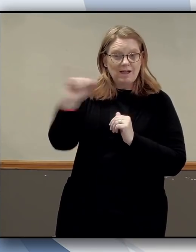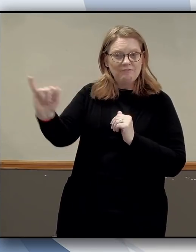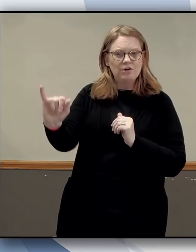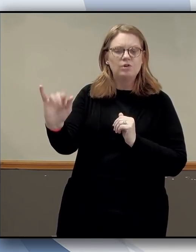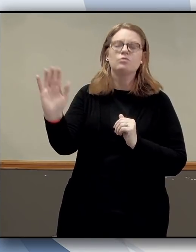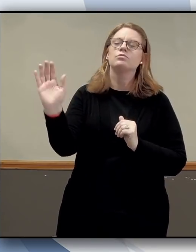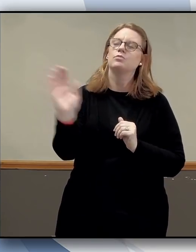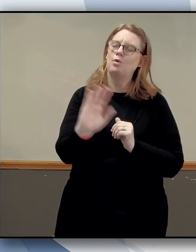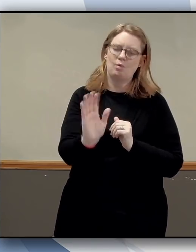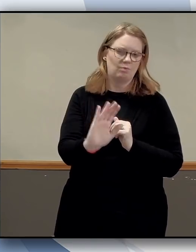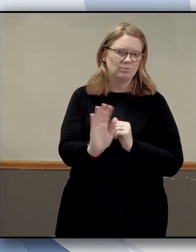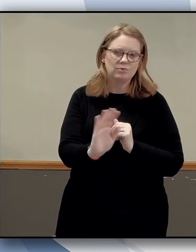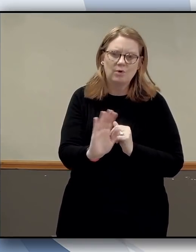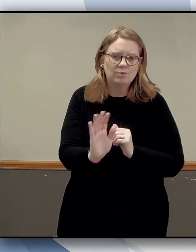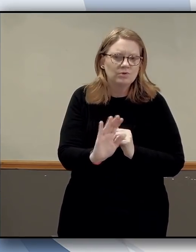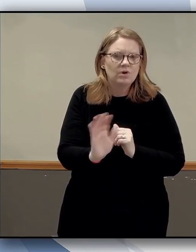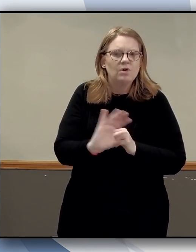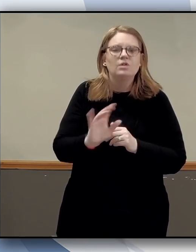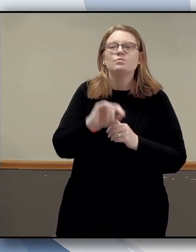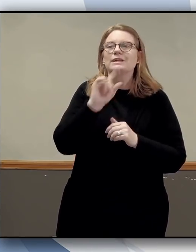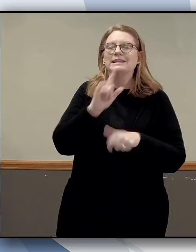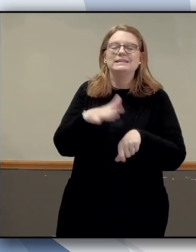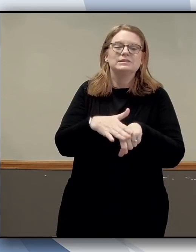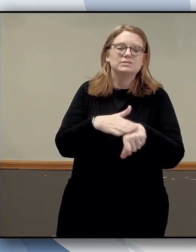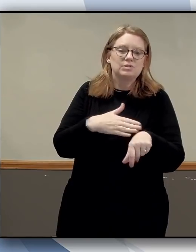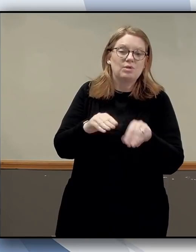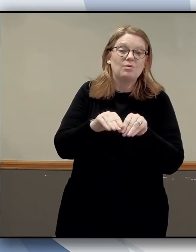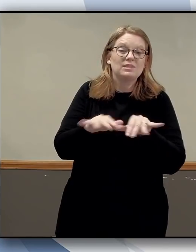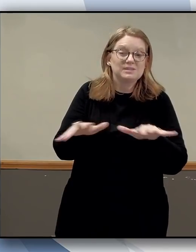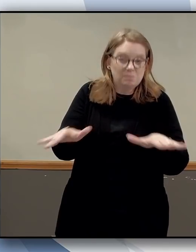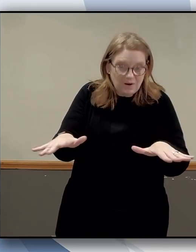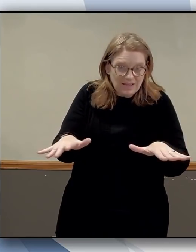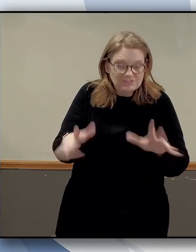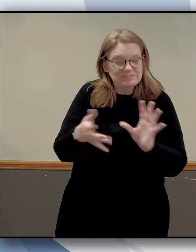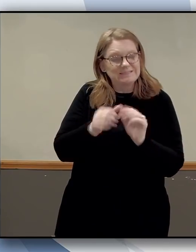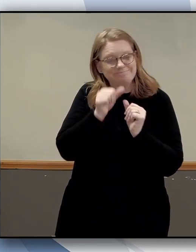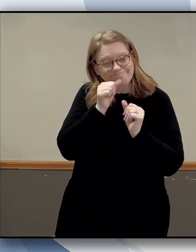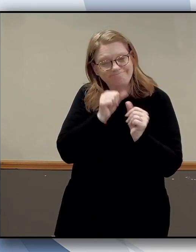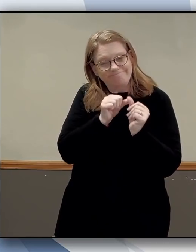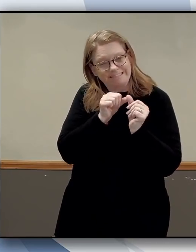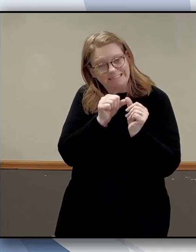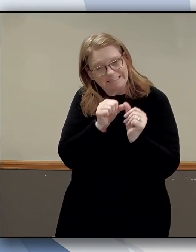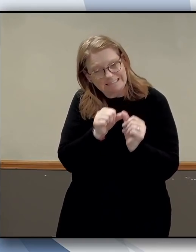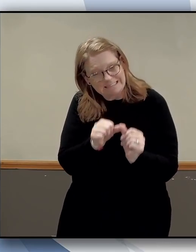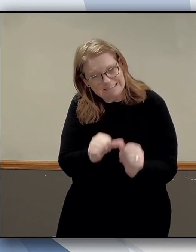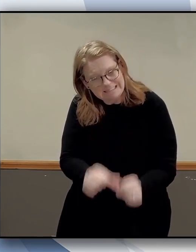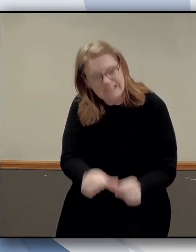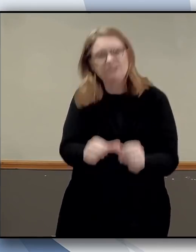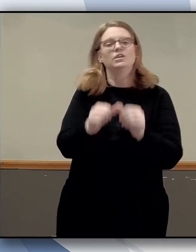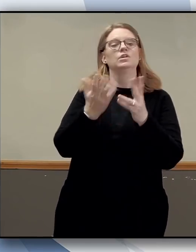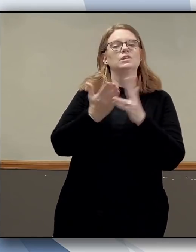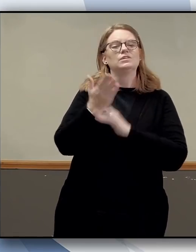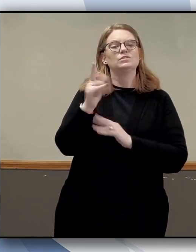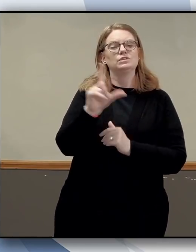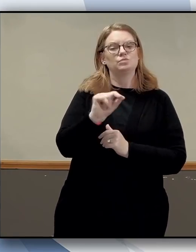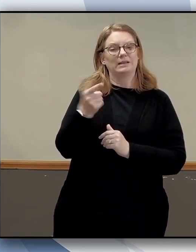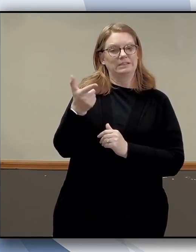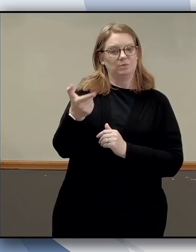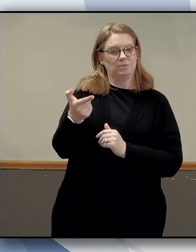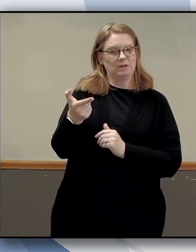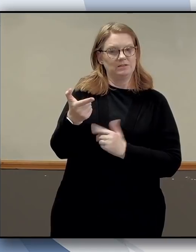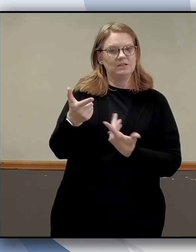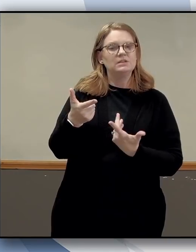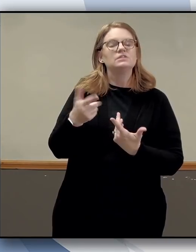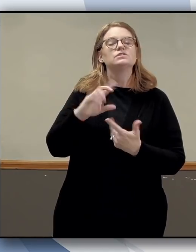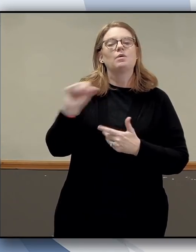bend the curve. We need to do it long enough to slow the spread, and we need to do it long enough into 2021 so that the other tools